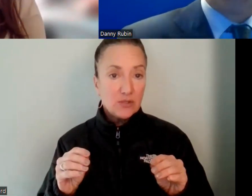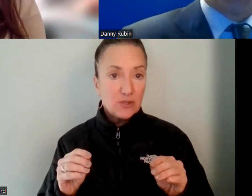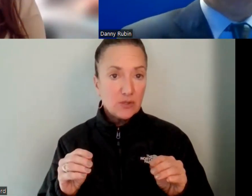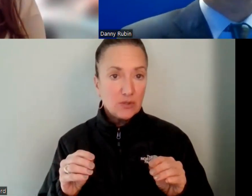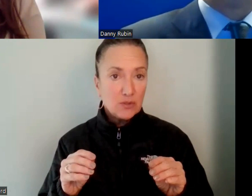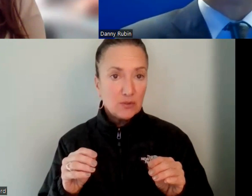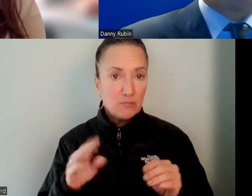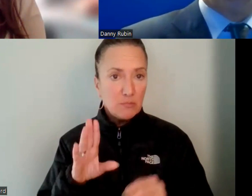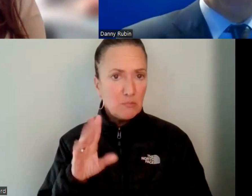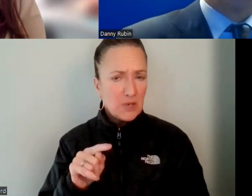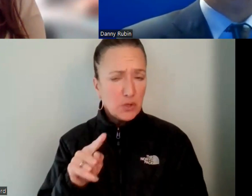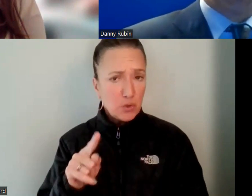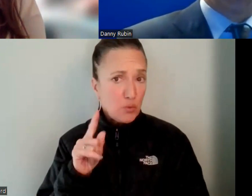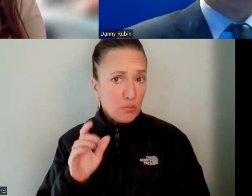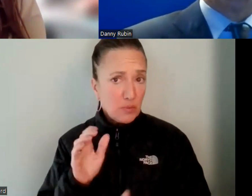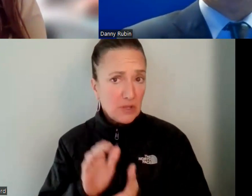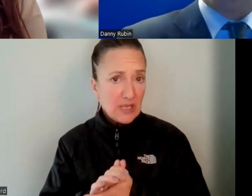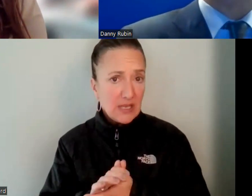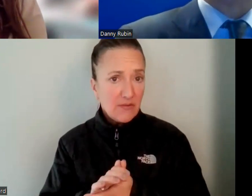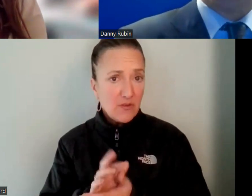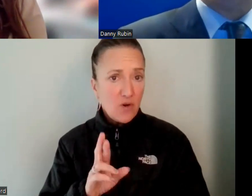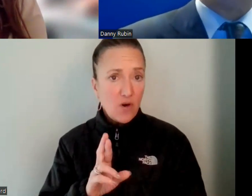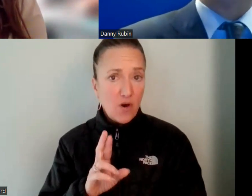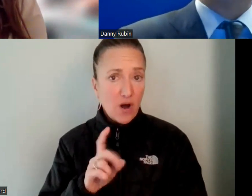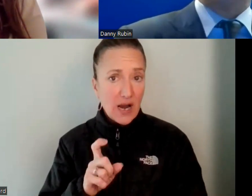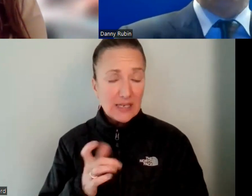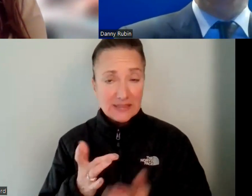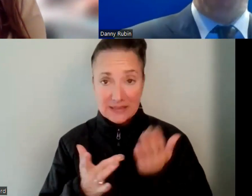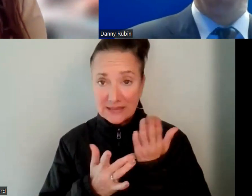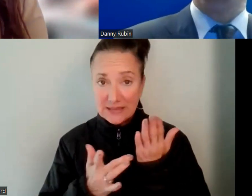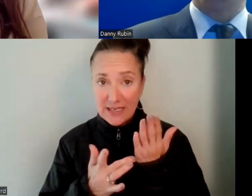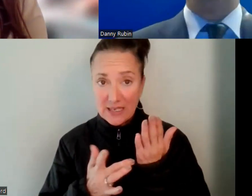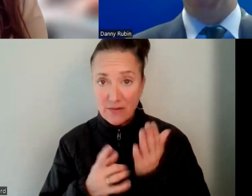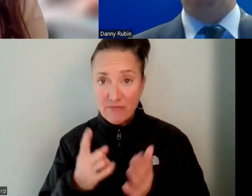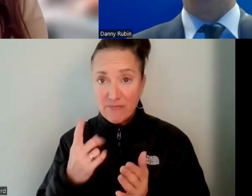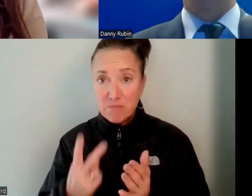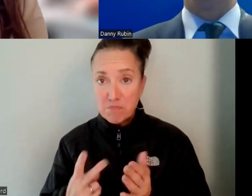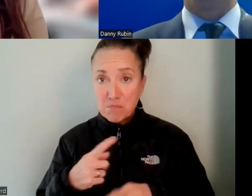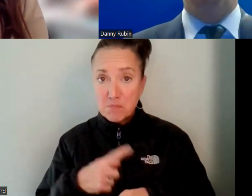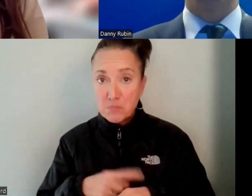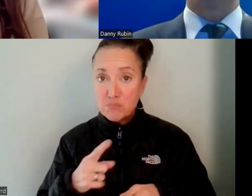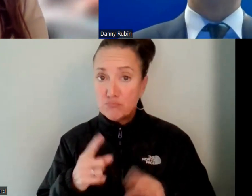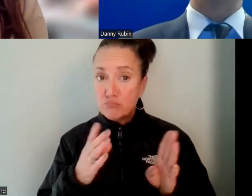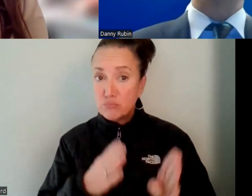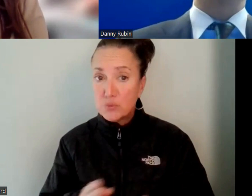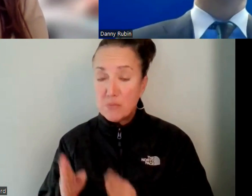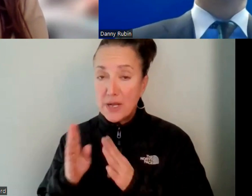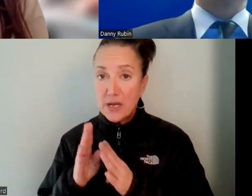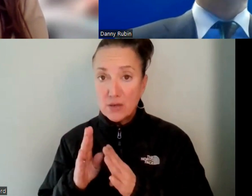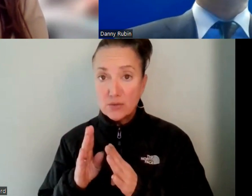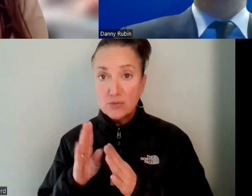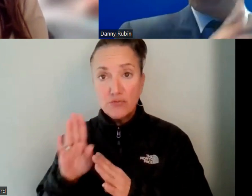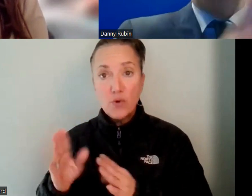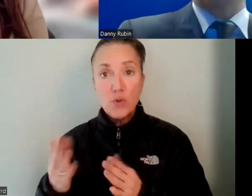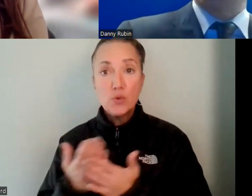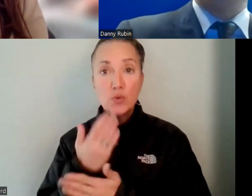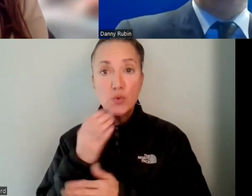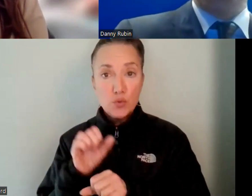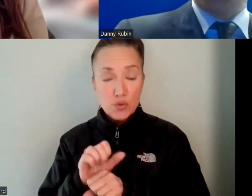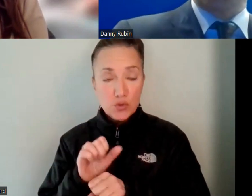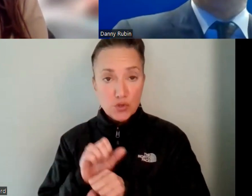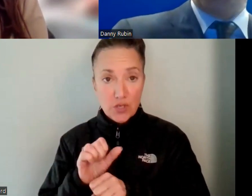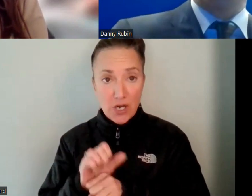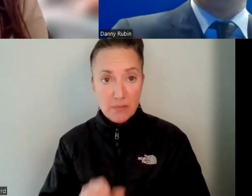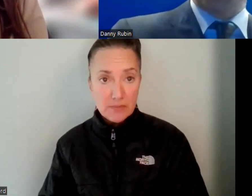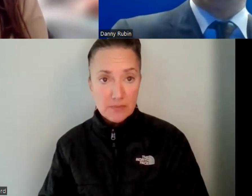you believe that working as a pharmacy technician part-time helped you prepare for the role? So Yeah. now someone could